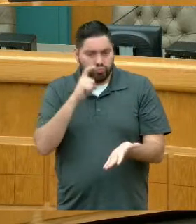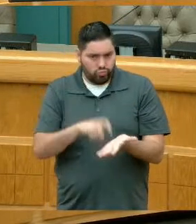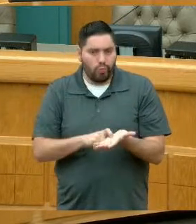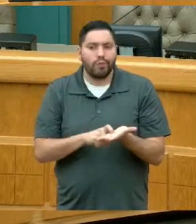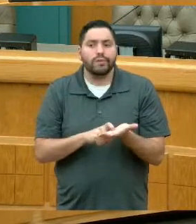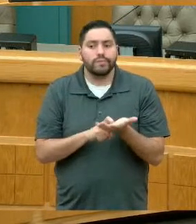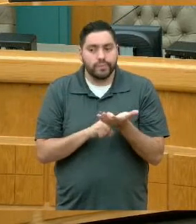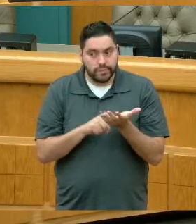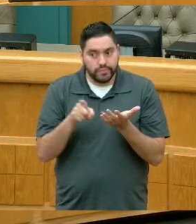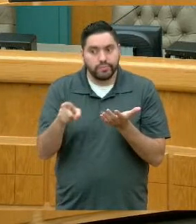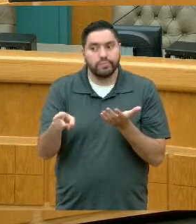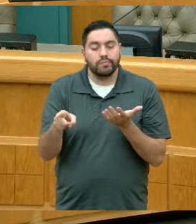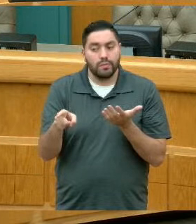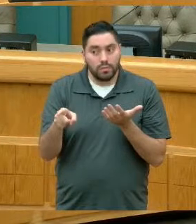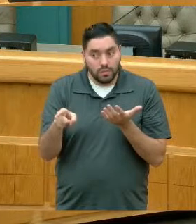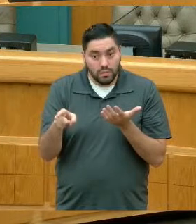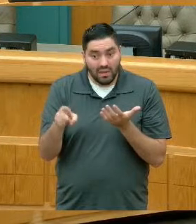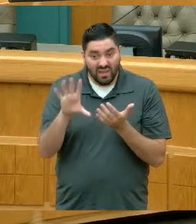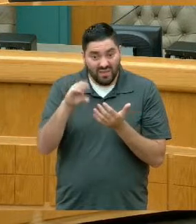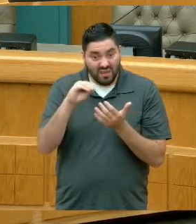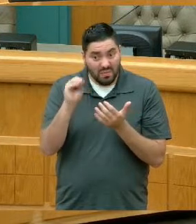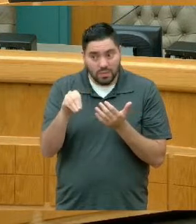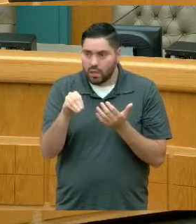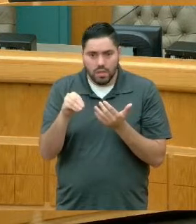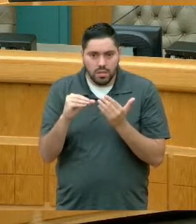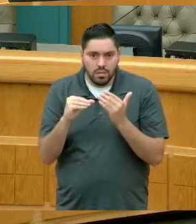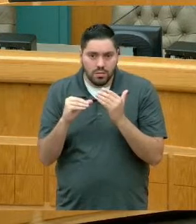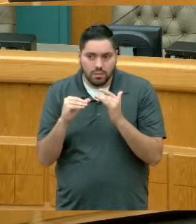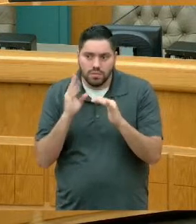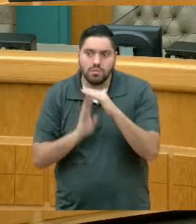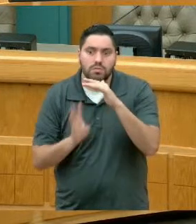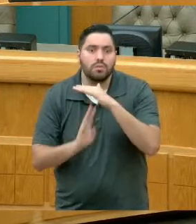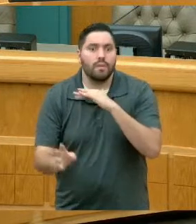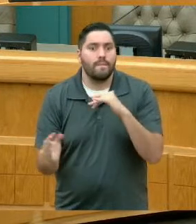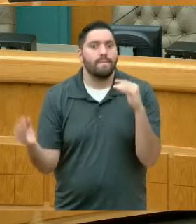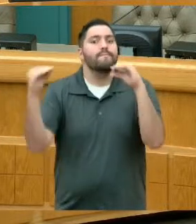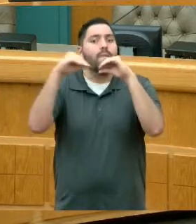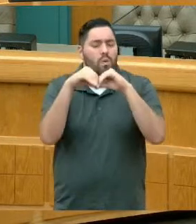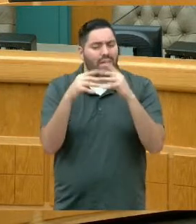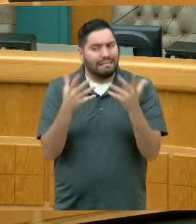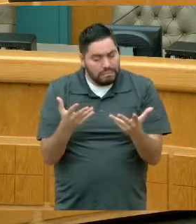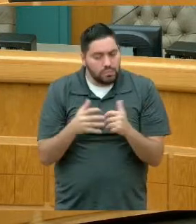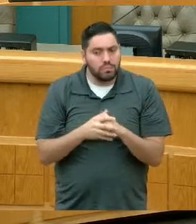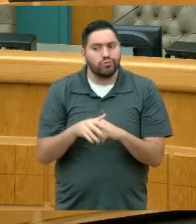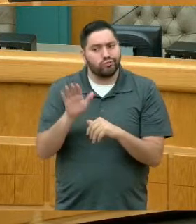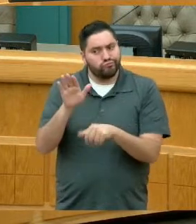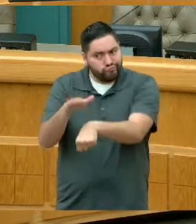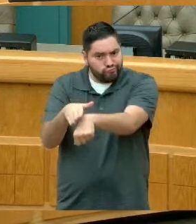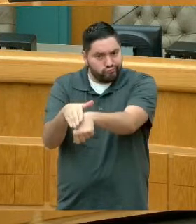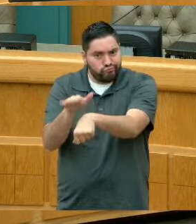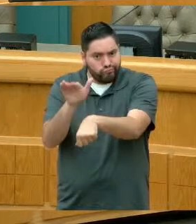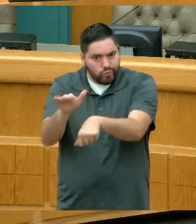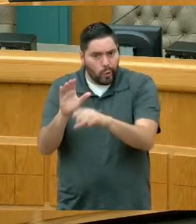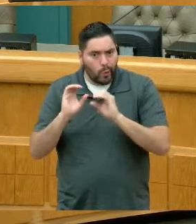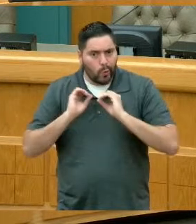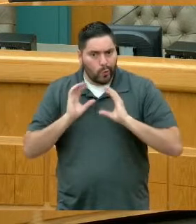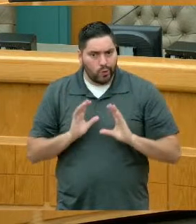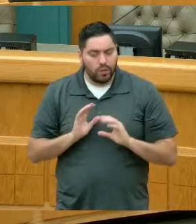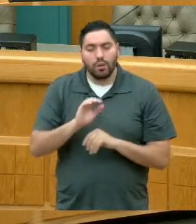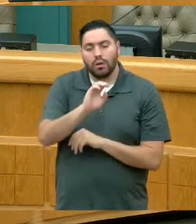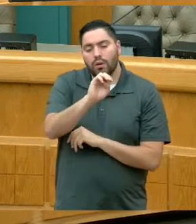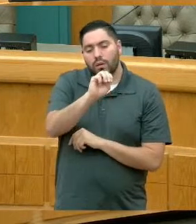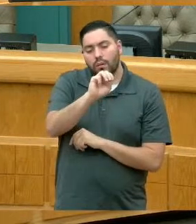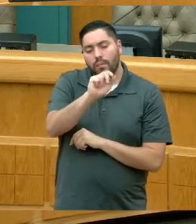don't know if frequent's the right word, but have consistently or in more than one occasions, had more than what appeared